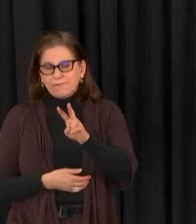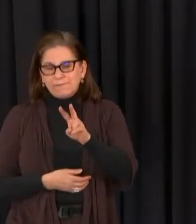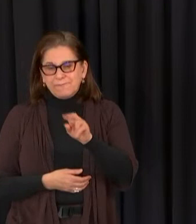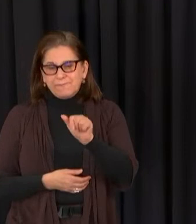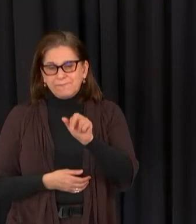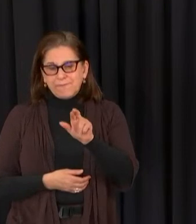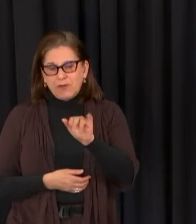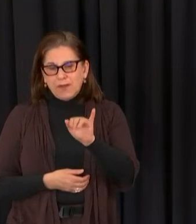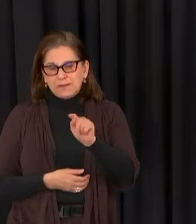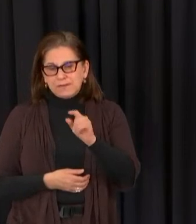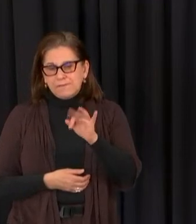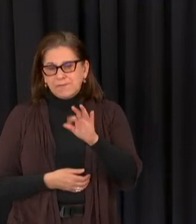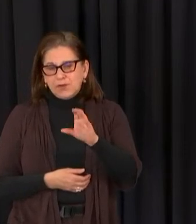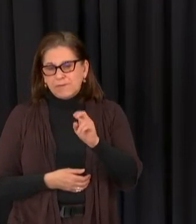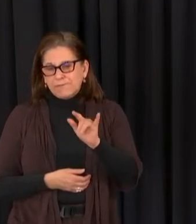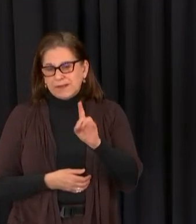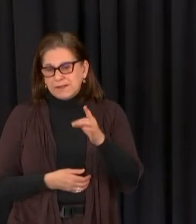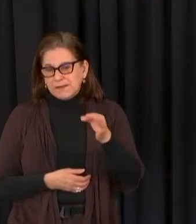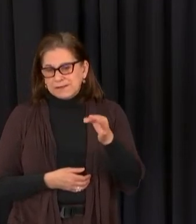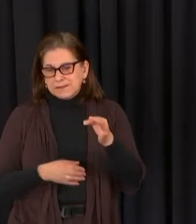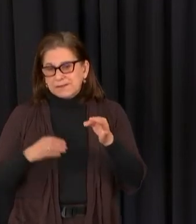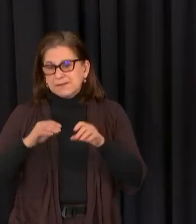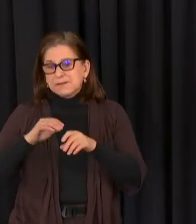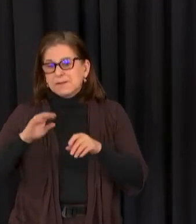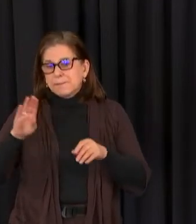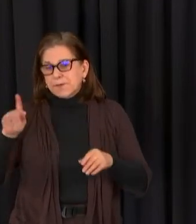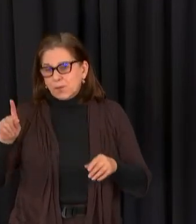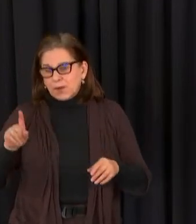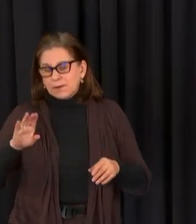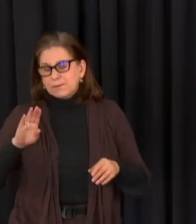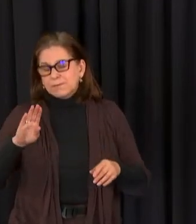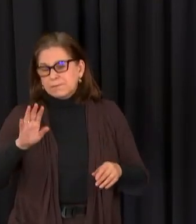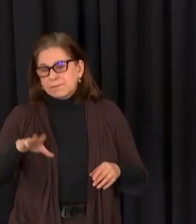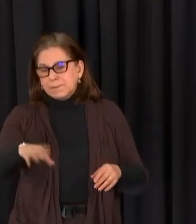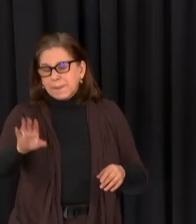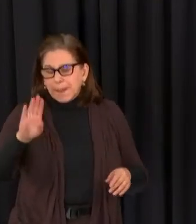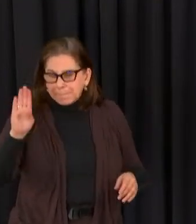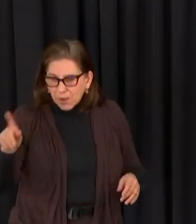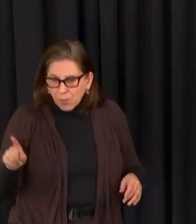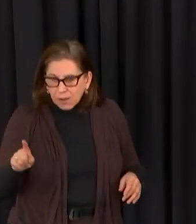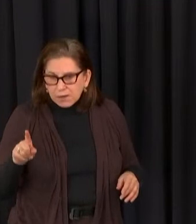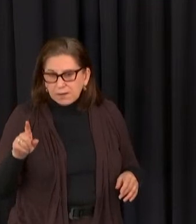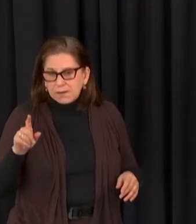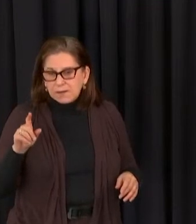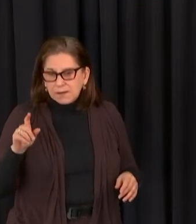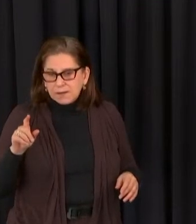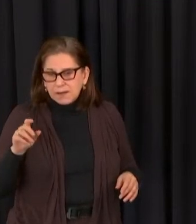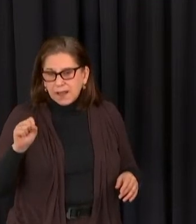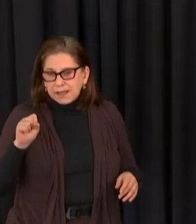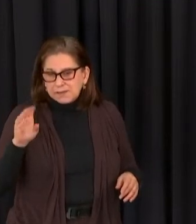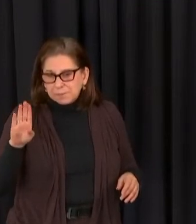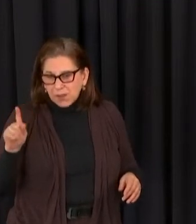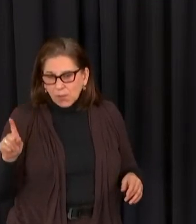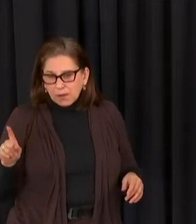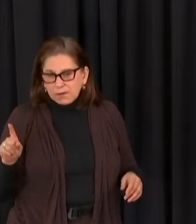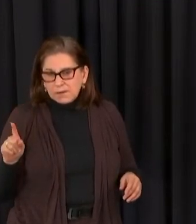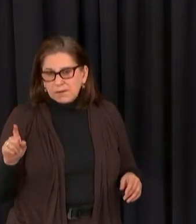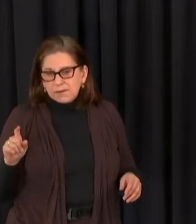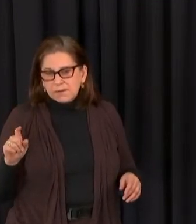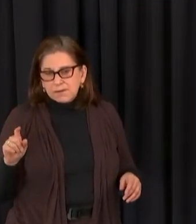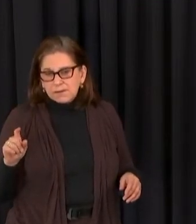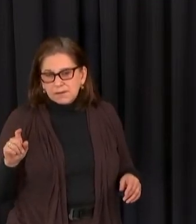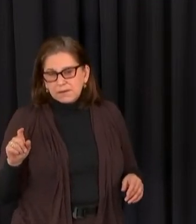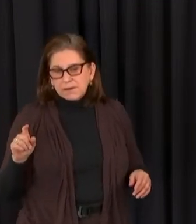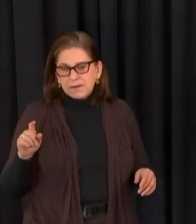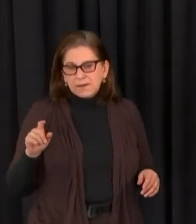B.1.1.1.7, which originated in the UK, B.1.351, which originated in South Africa, and then P.1, which